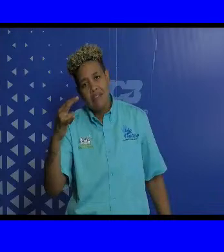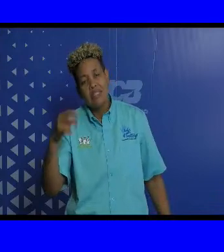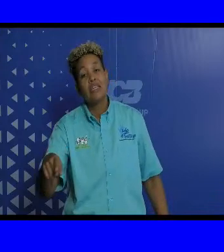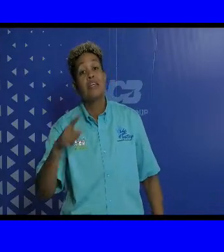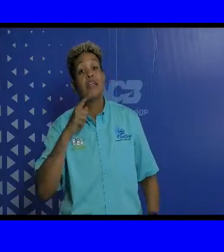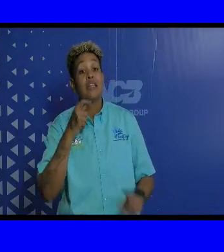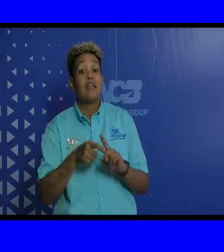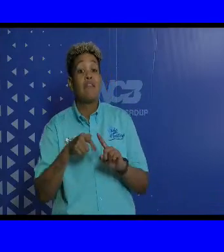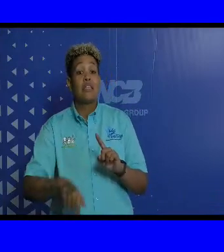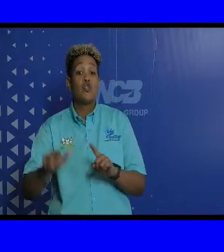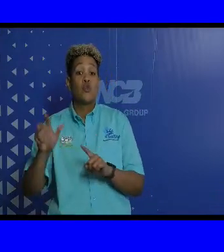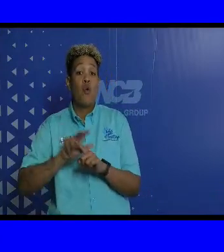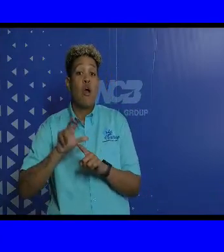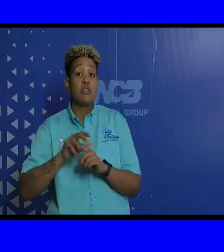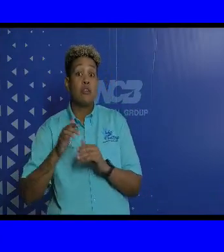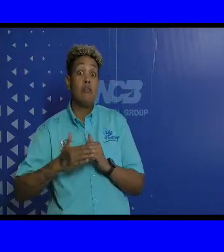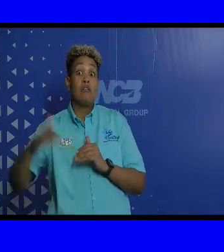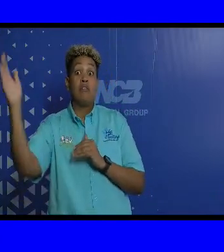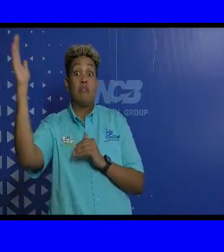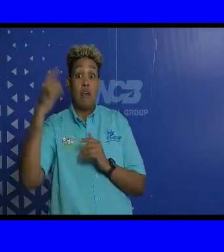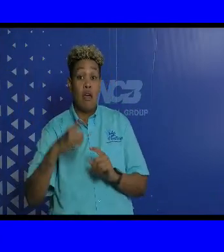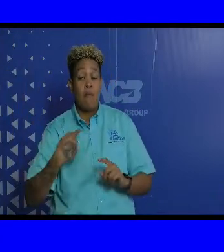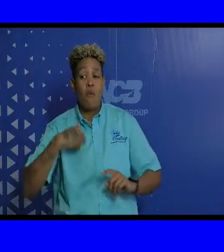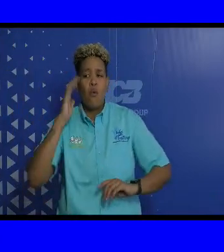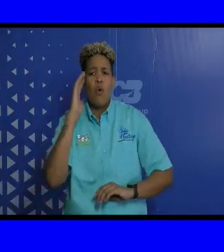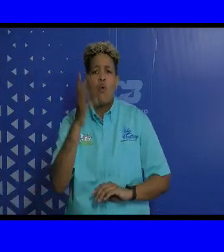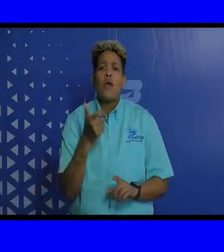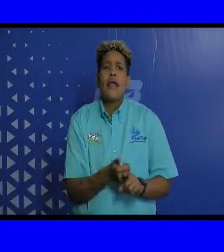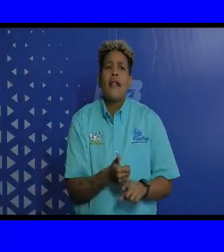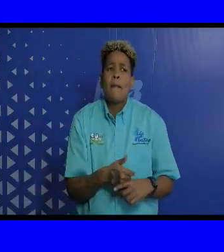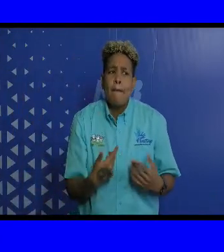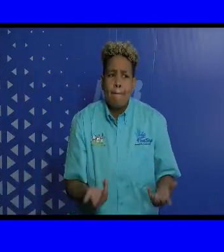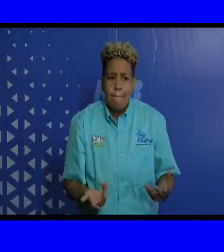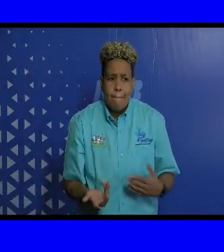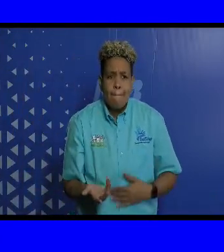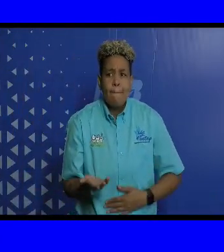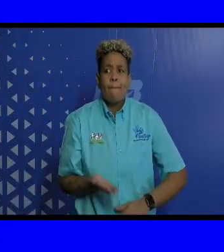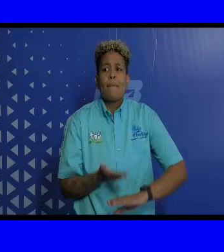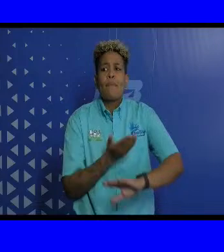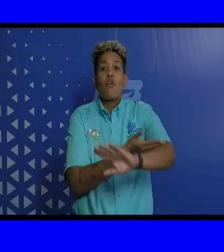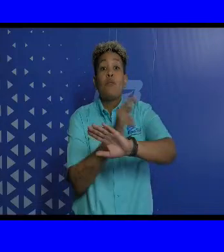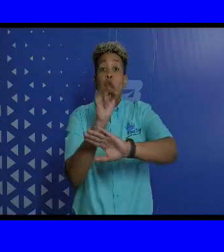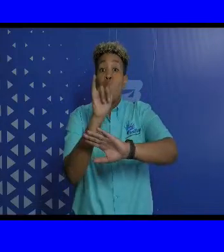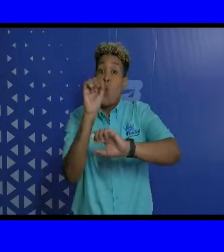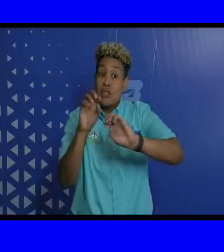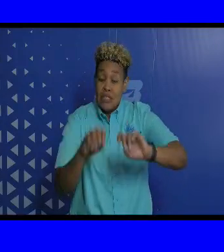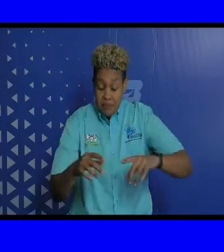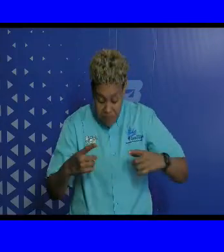17 effective this quarter, and we will update the notes